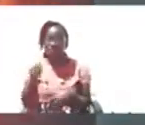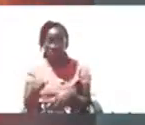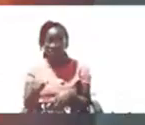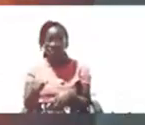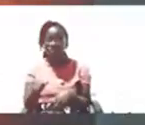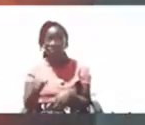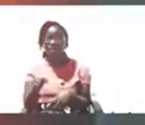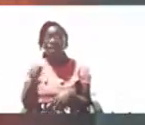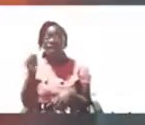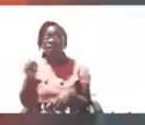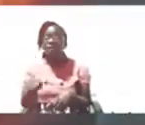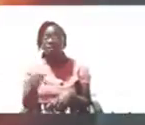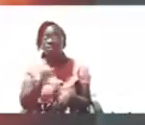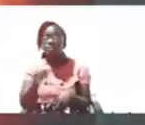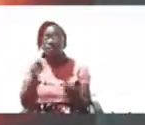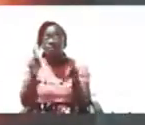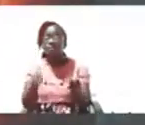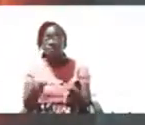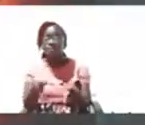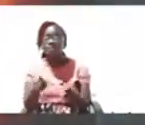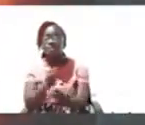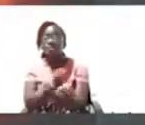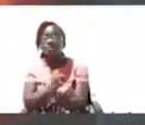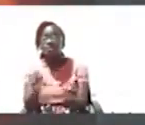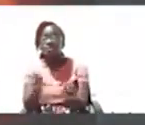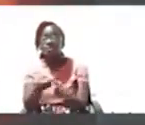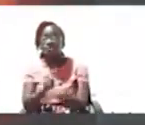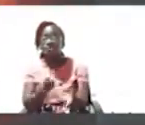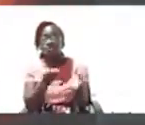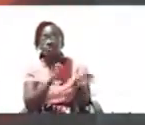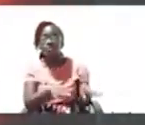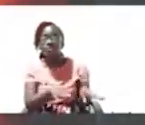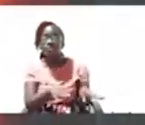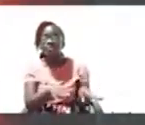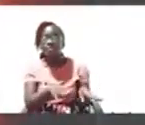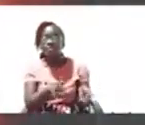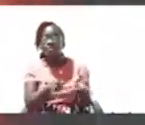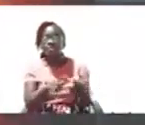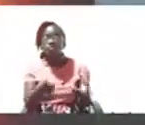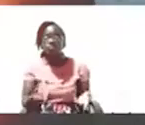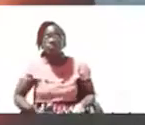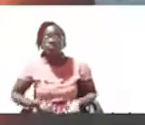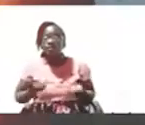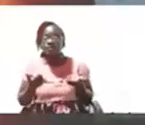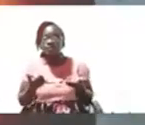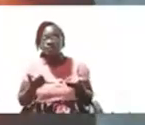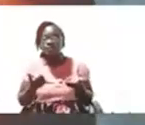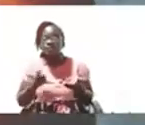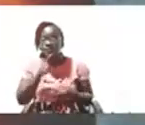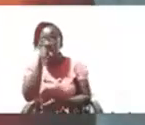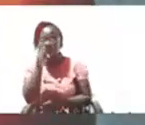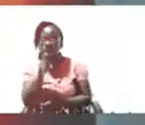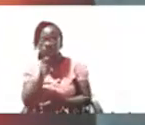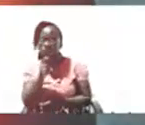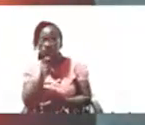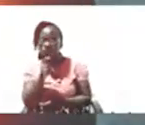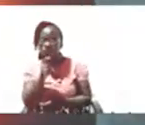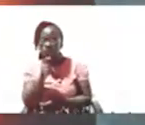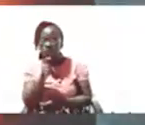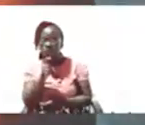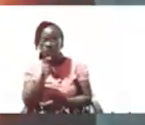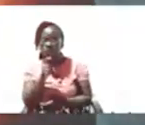owuomu. Ena Yesu gu ahome ni mubio. Na oba edano